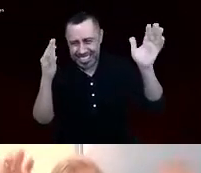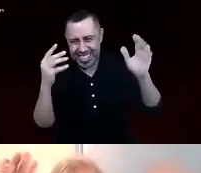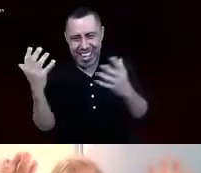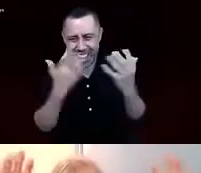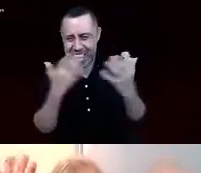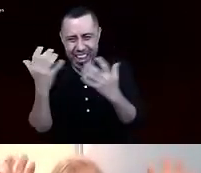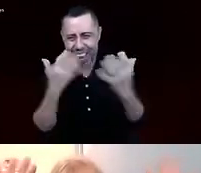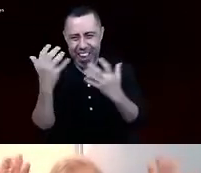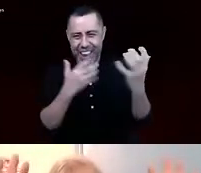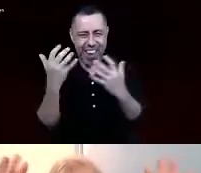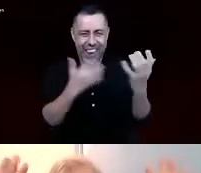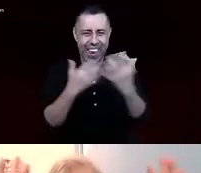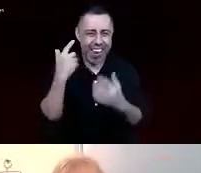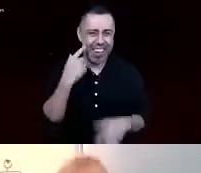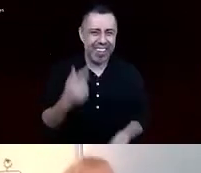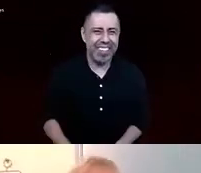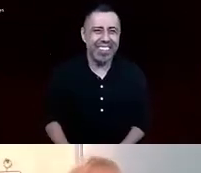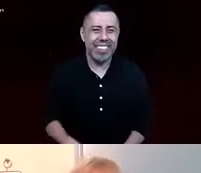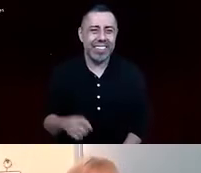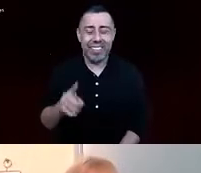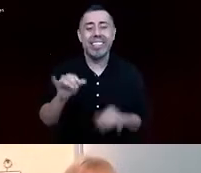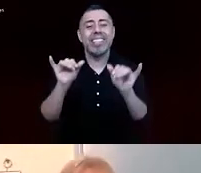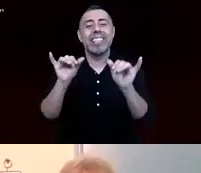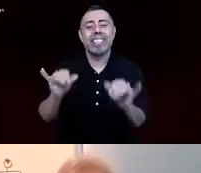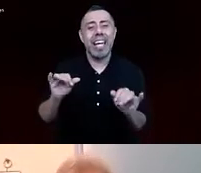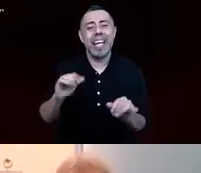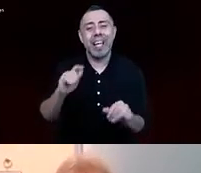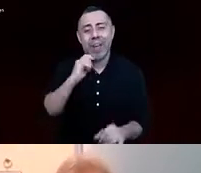Thank you. Thanks so much, Tosh.